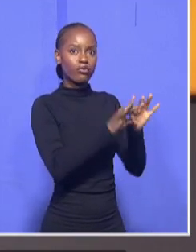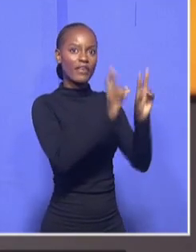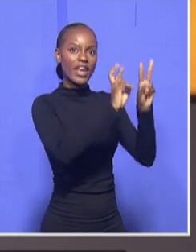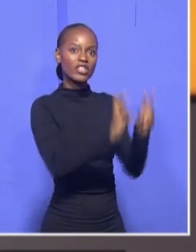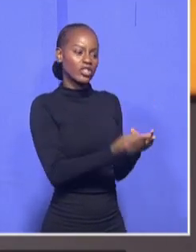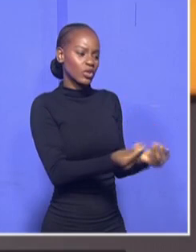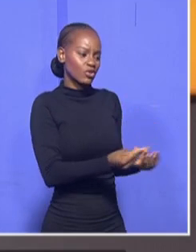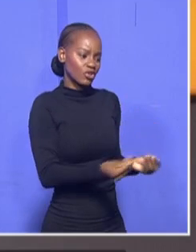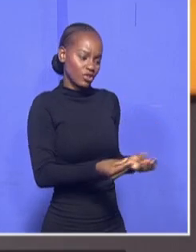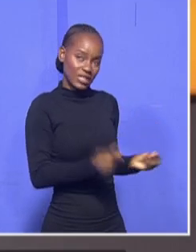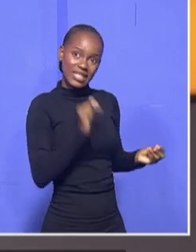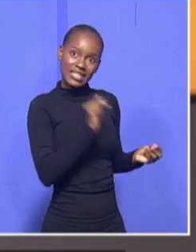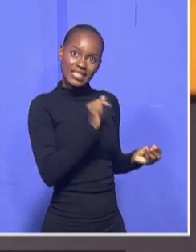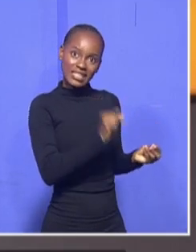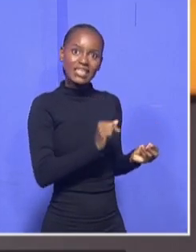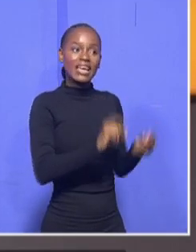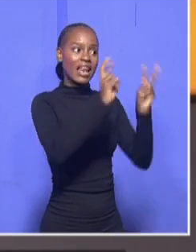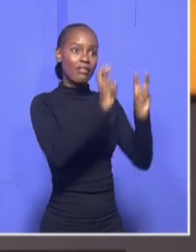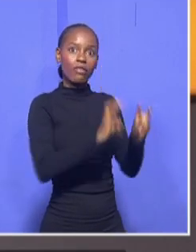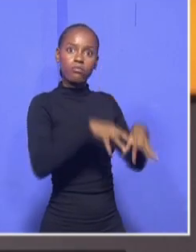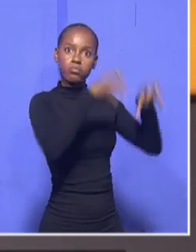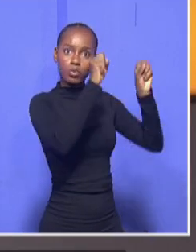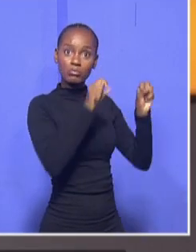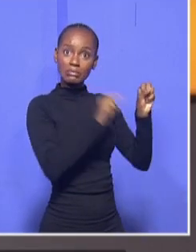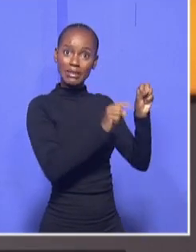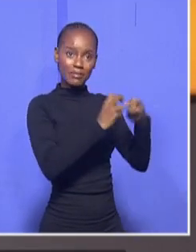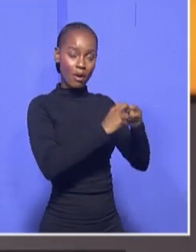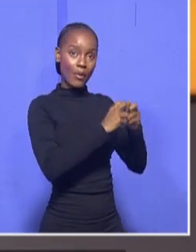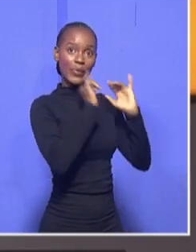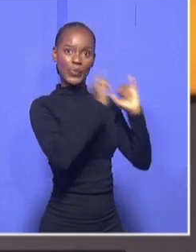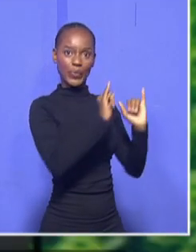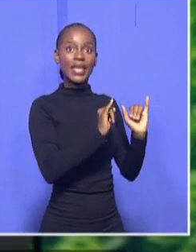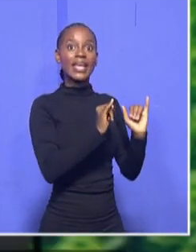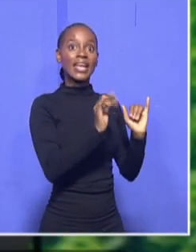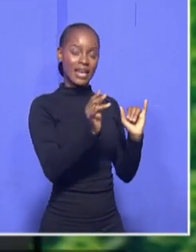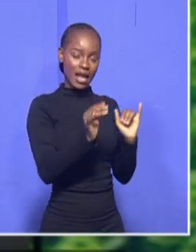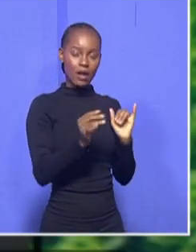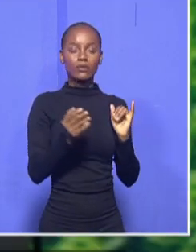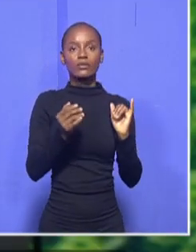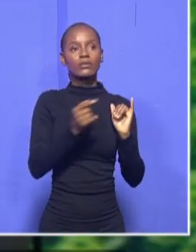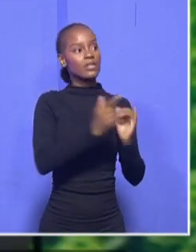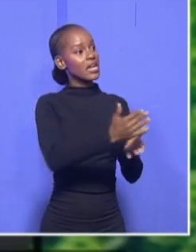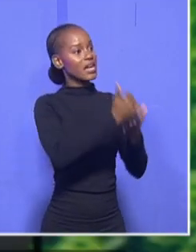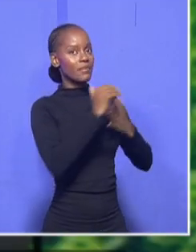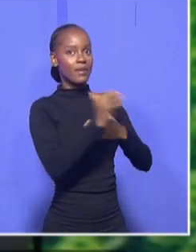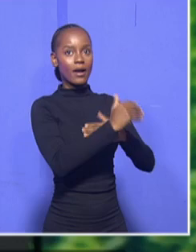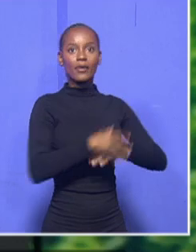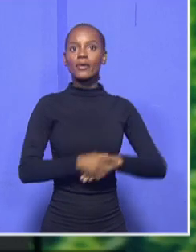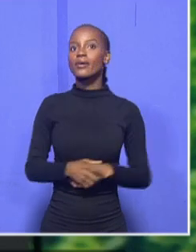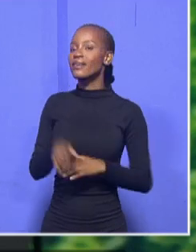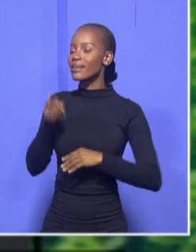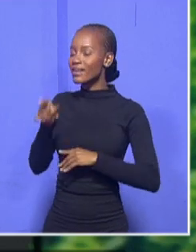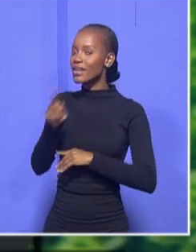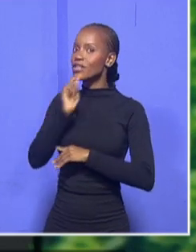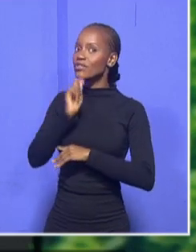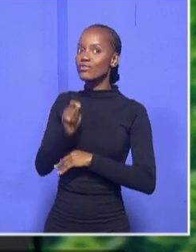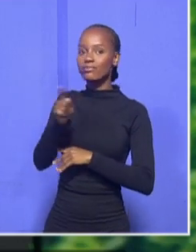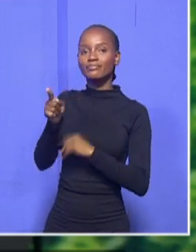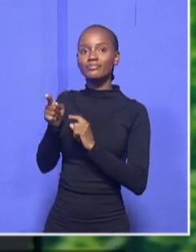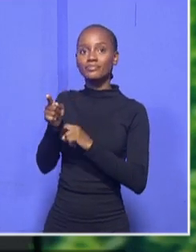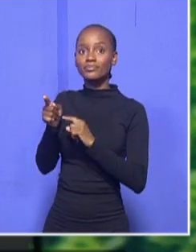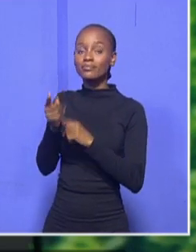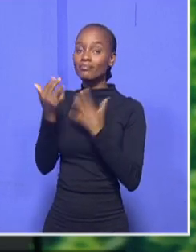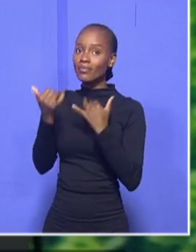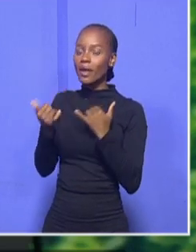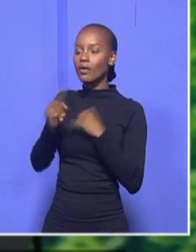the electricity and energy crisis that we find ourselves in? I mean, I think a better question is, what is the cost of not doing anything? And